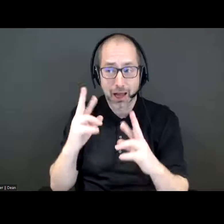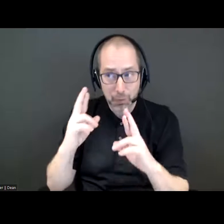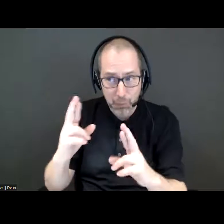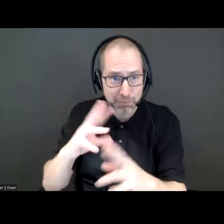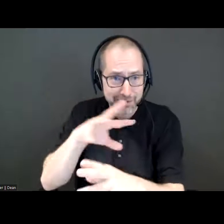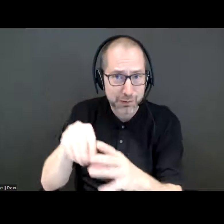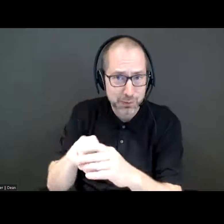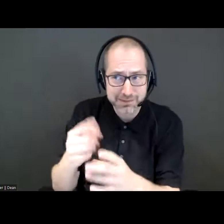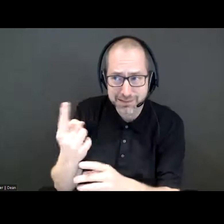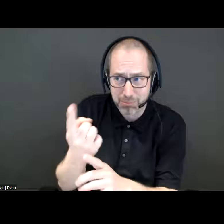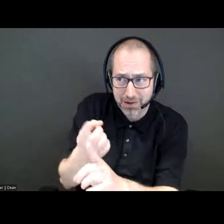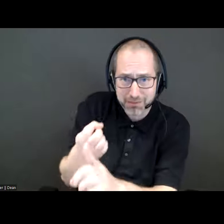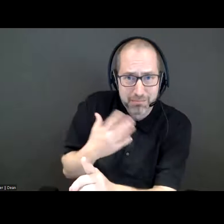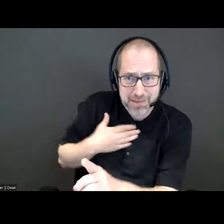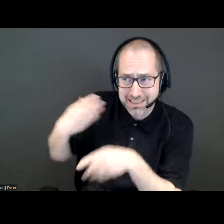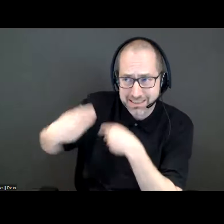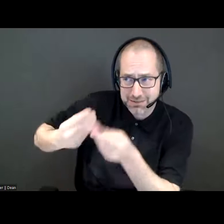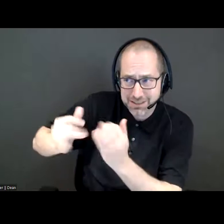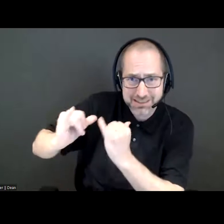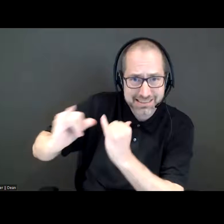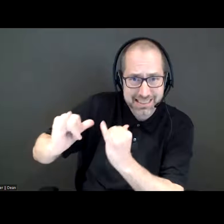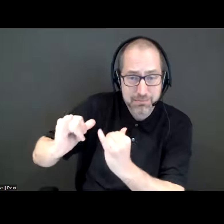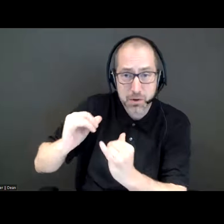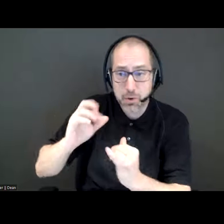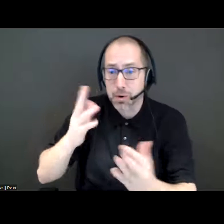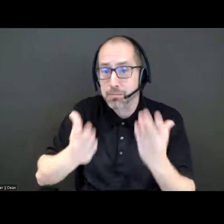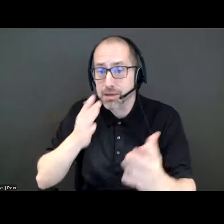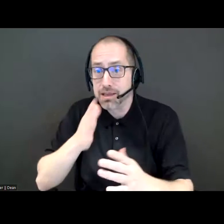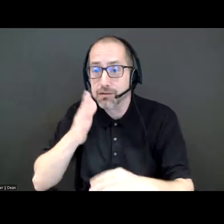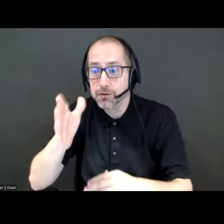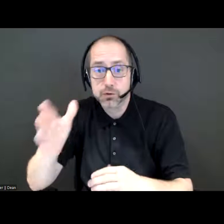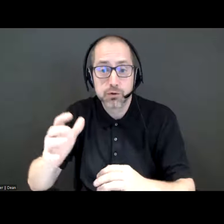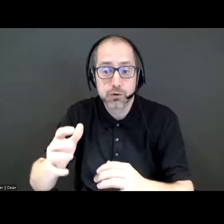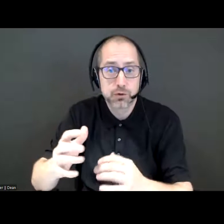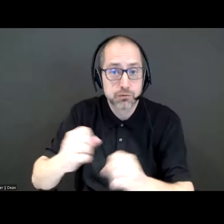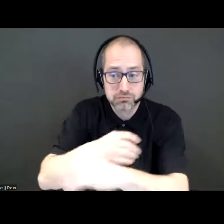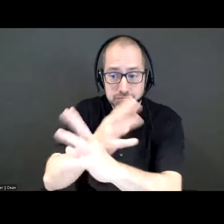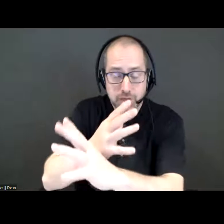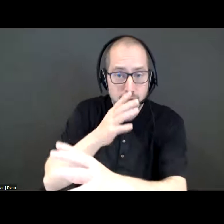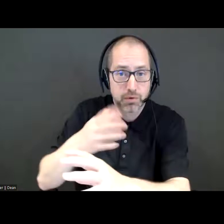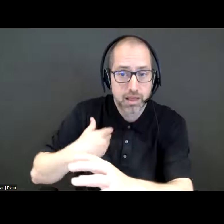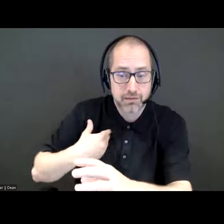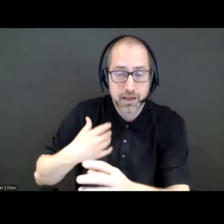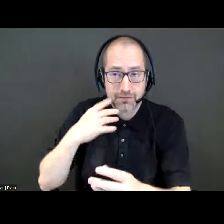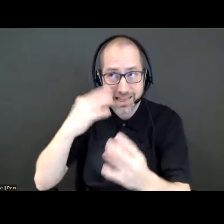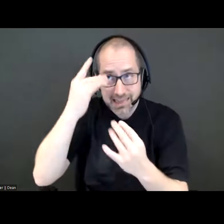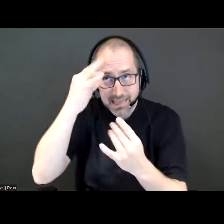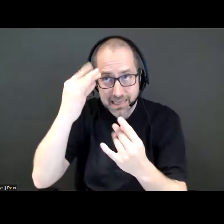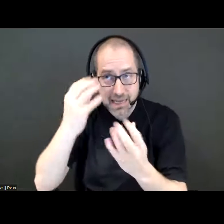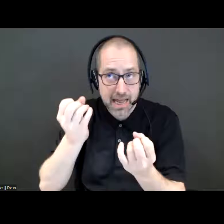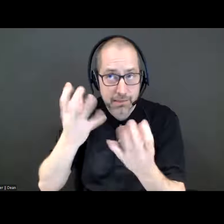that's something that'll happen in the future. Because when I contemplate the number of us living